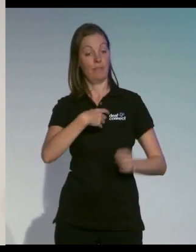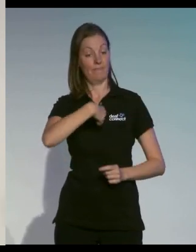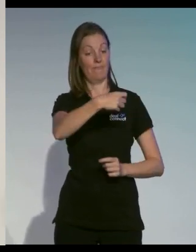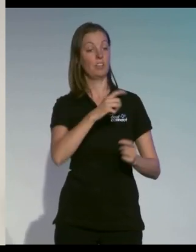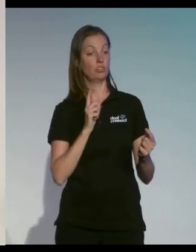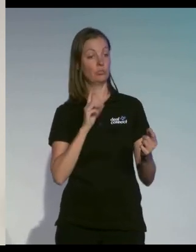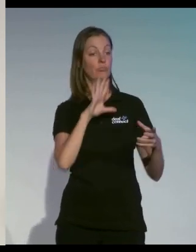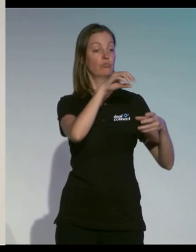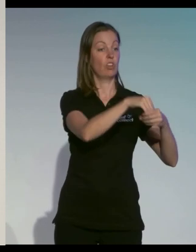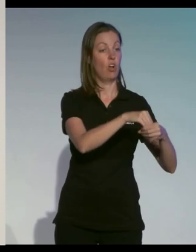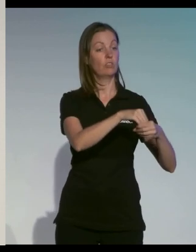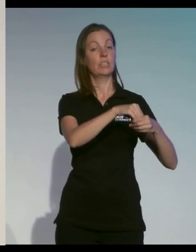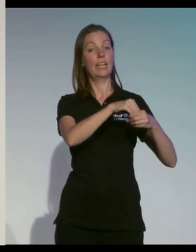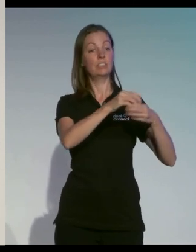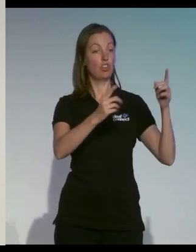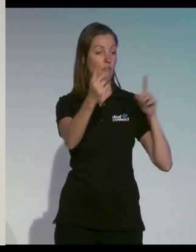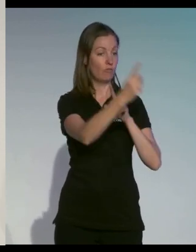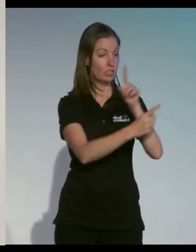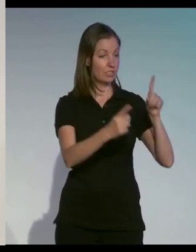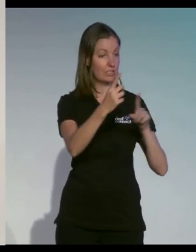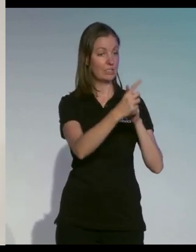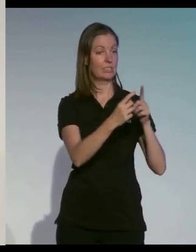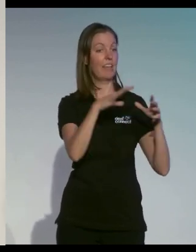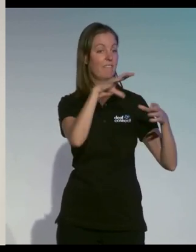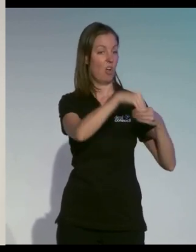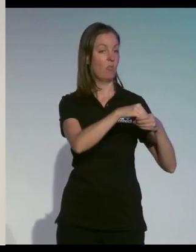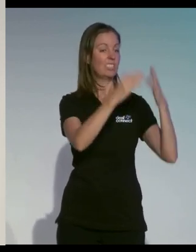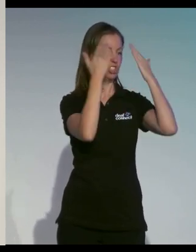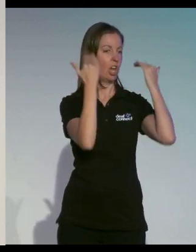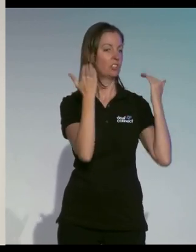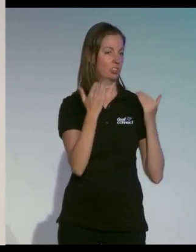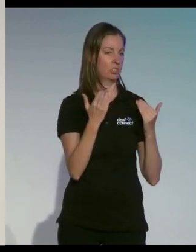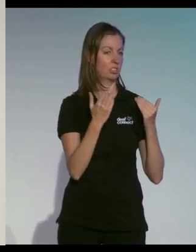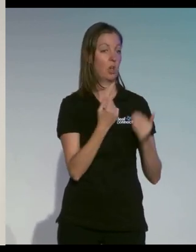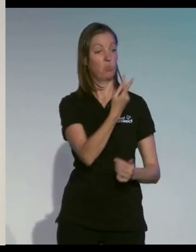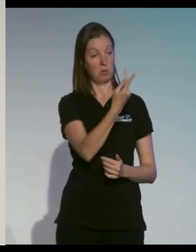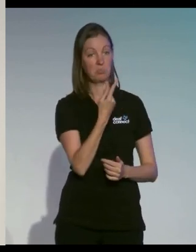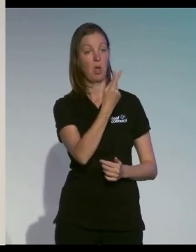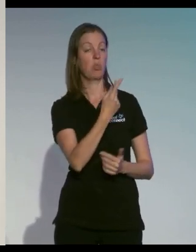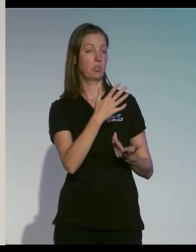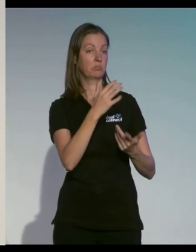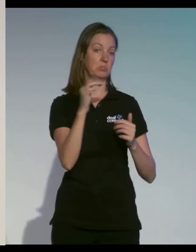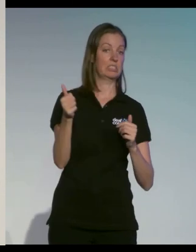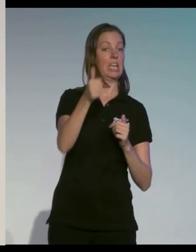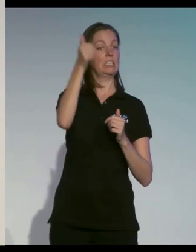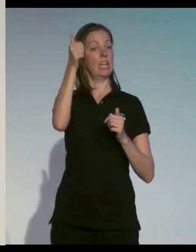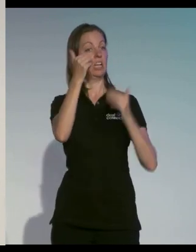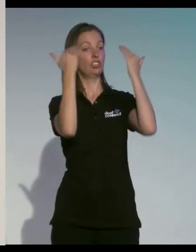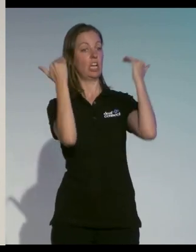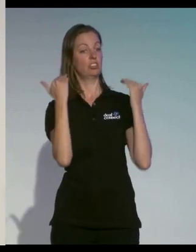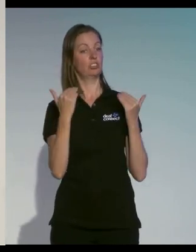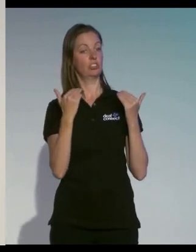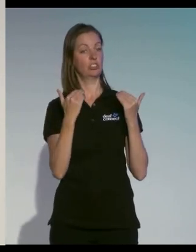involving judges in India. And because we were both senior judges in South Africa and Australia, the judges turned